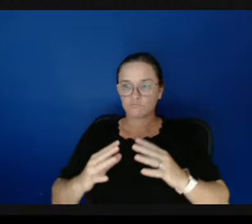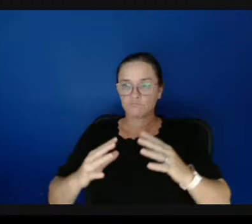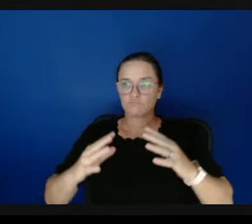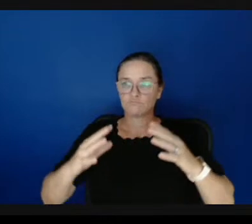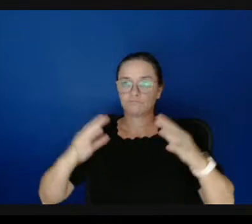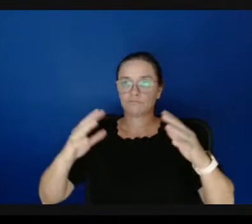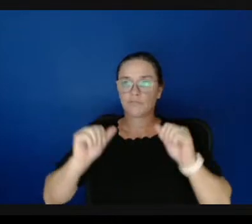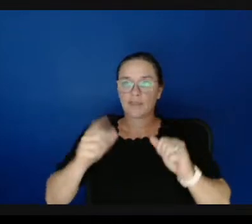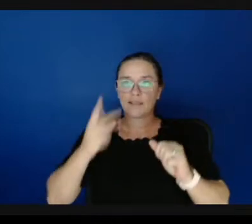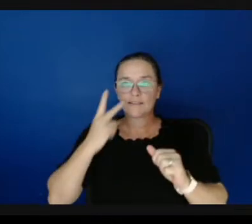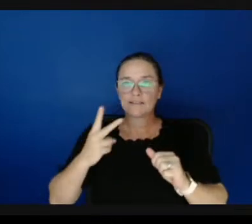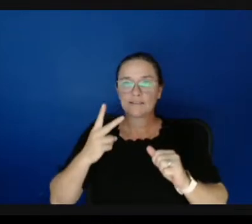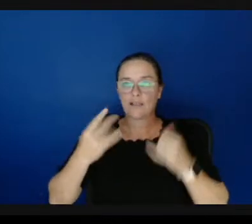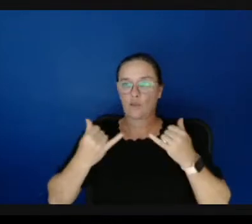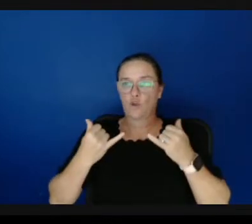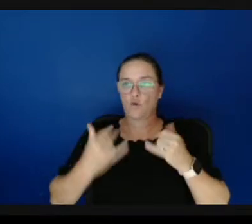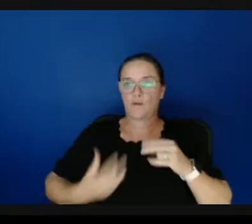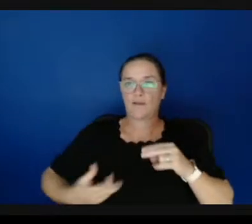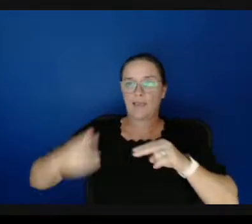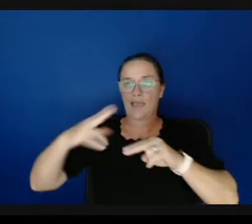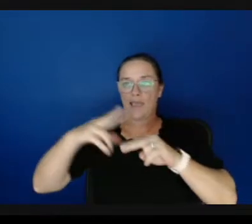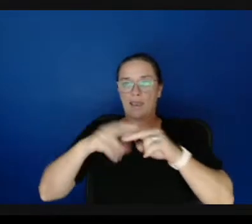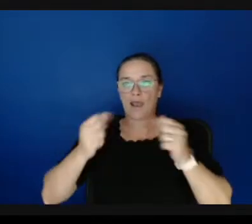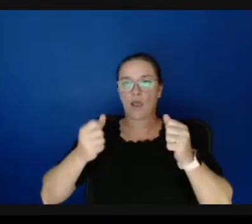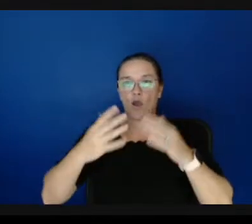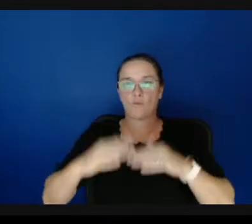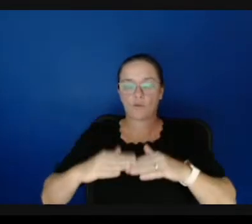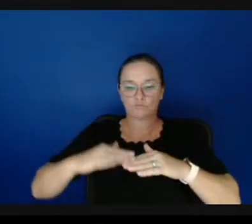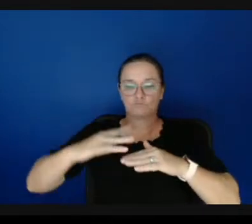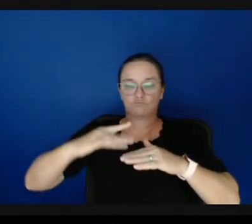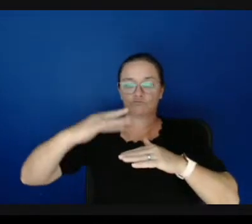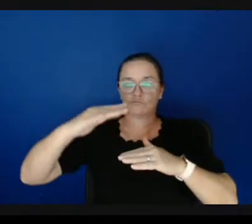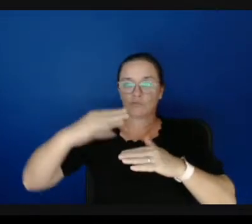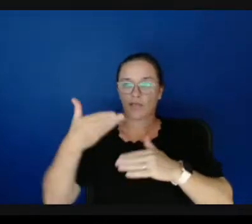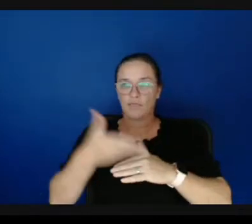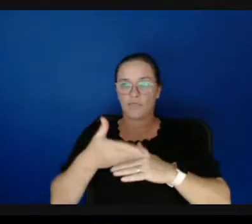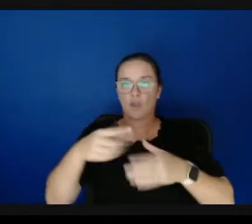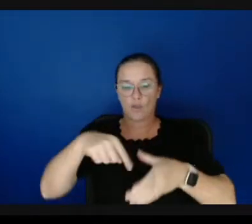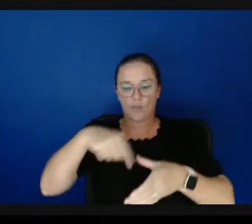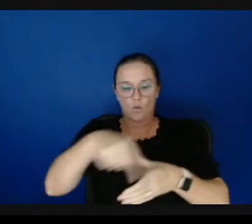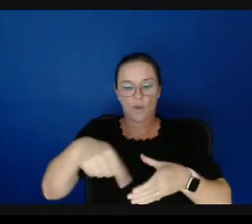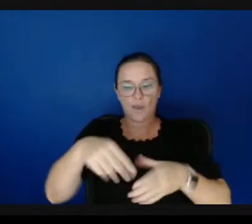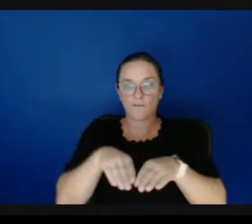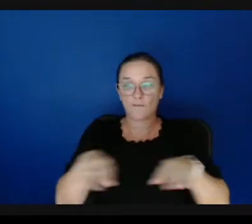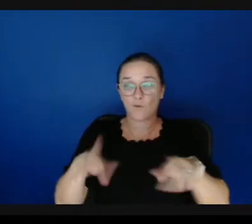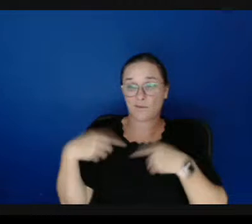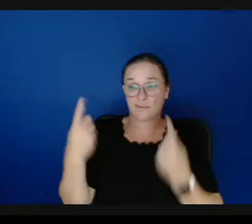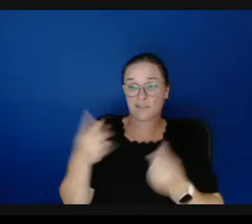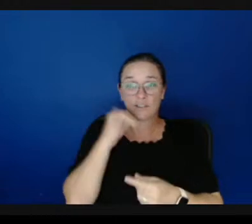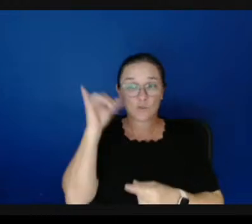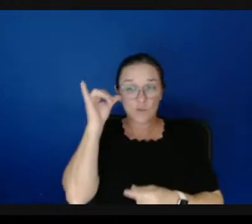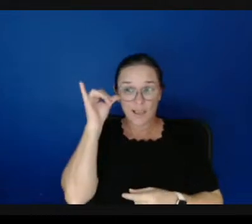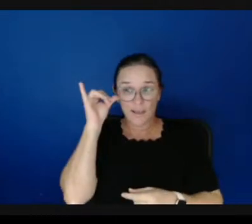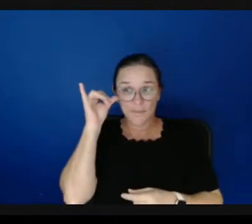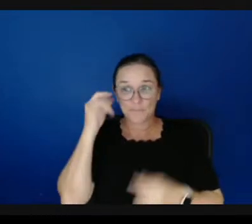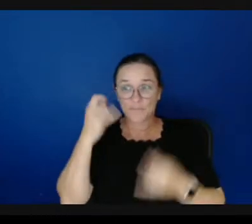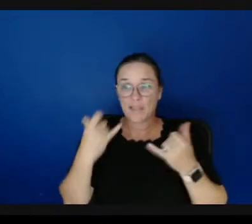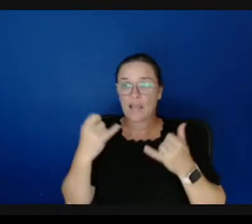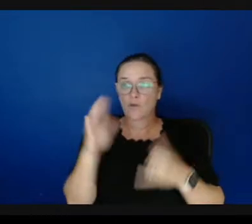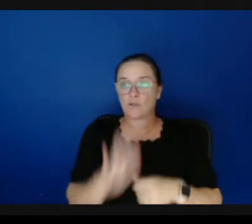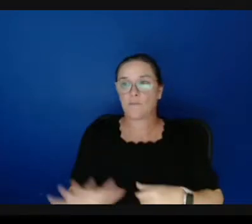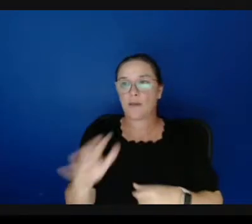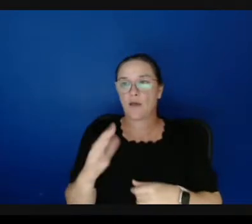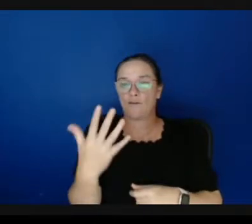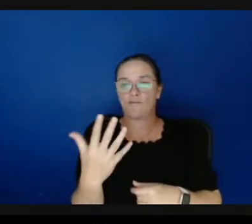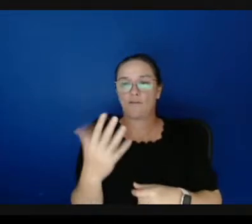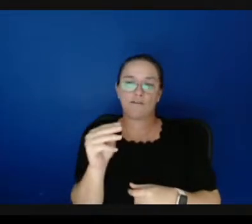the current gain in depth of lava on the crater floor there, just since yesterday. That now is at about 5